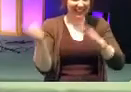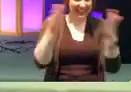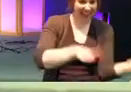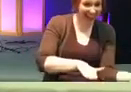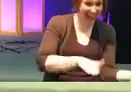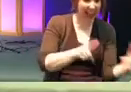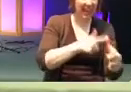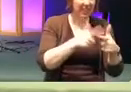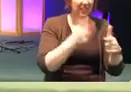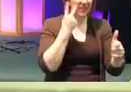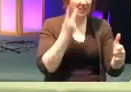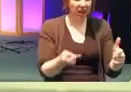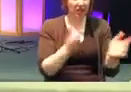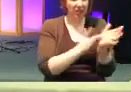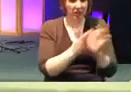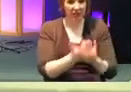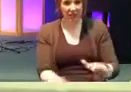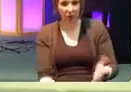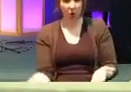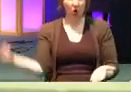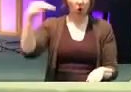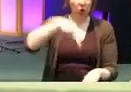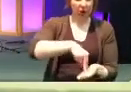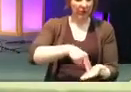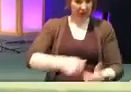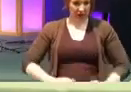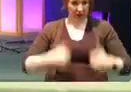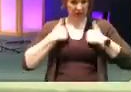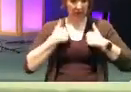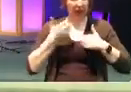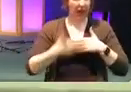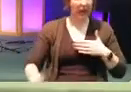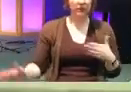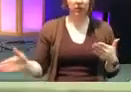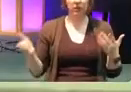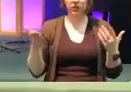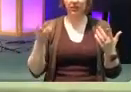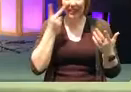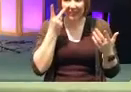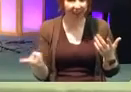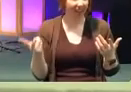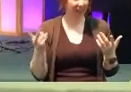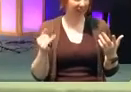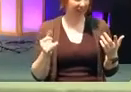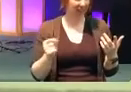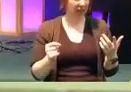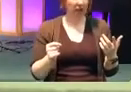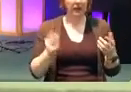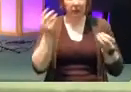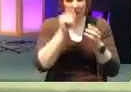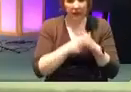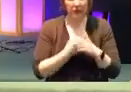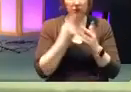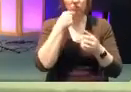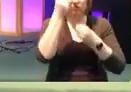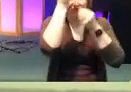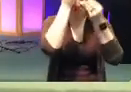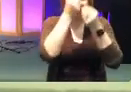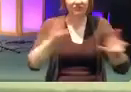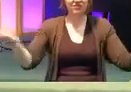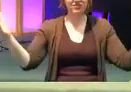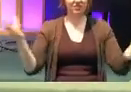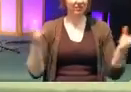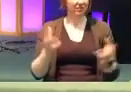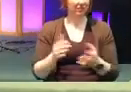Jesus die on a cross. They saw him alive even afterwards. And they began to tell people, and the culture